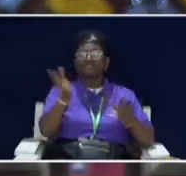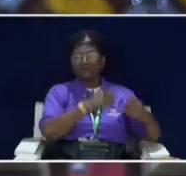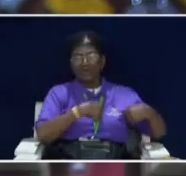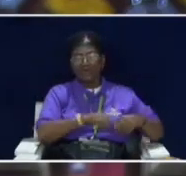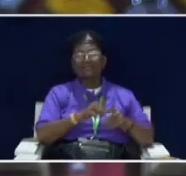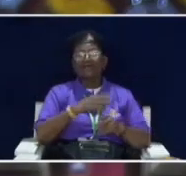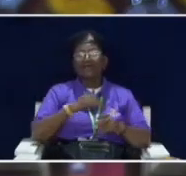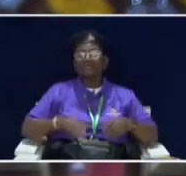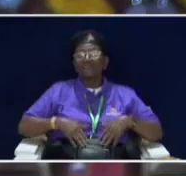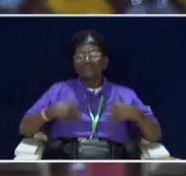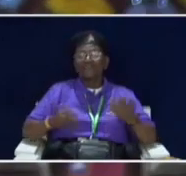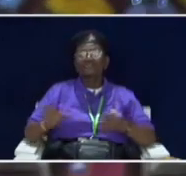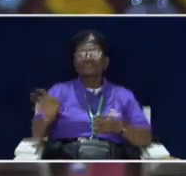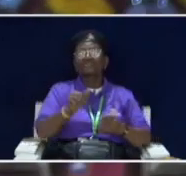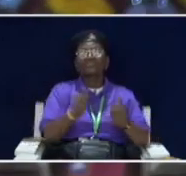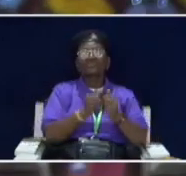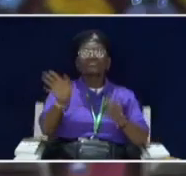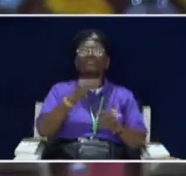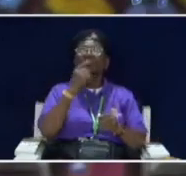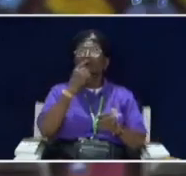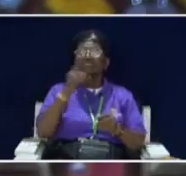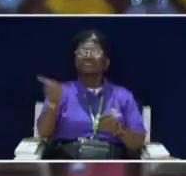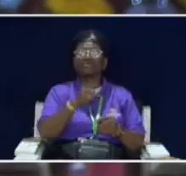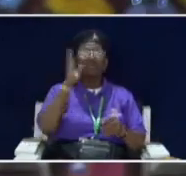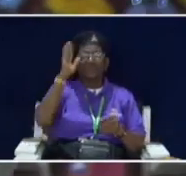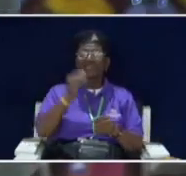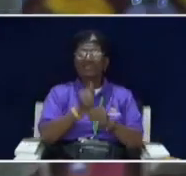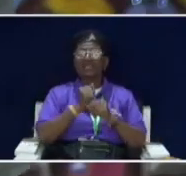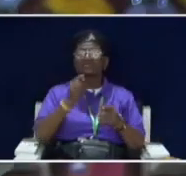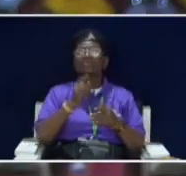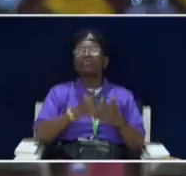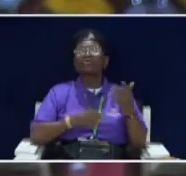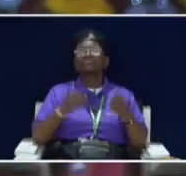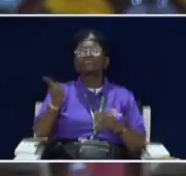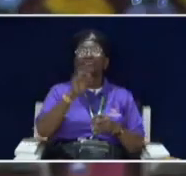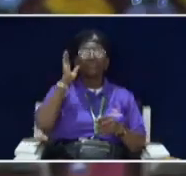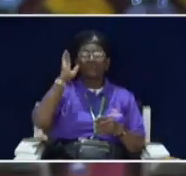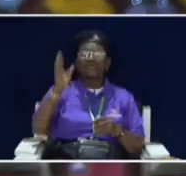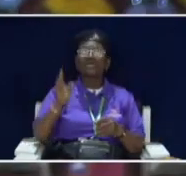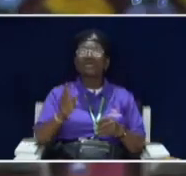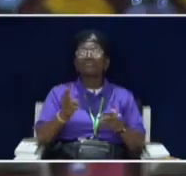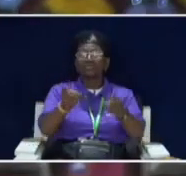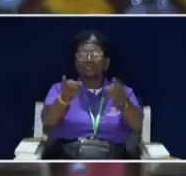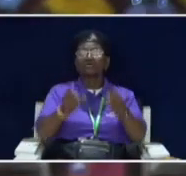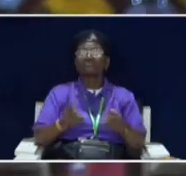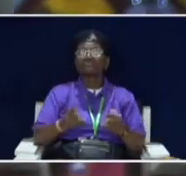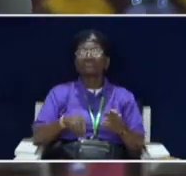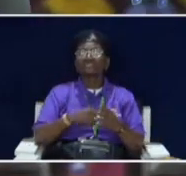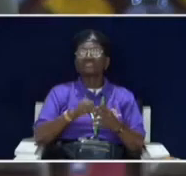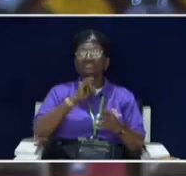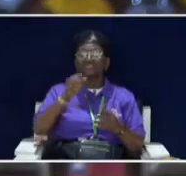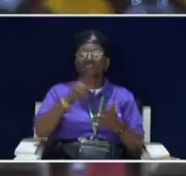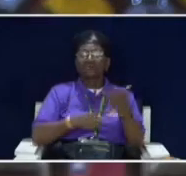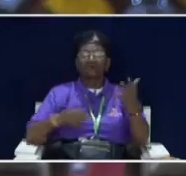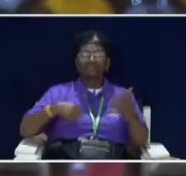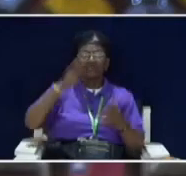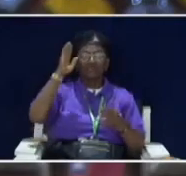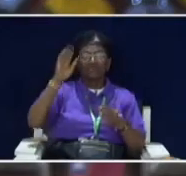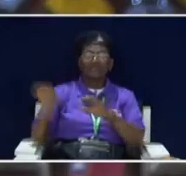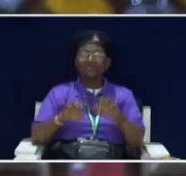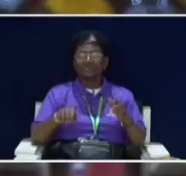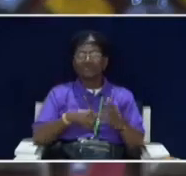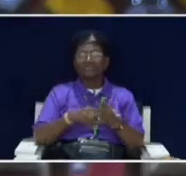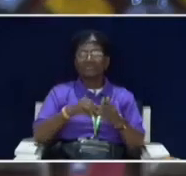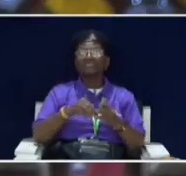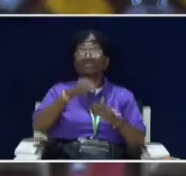confess with your mouth, you would get what you want. So this is what we are going to do this evening. I would say, I